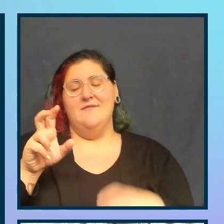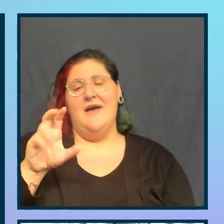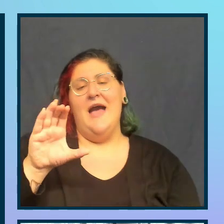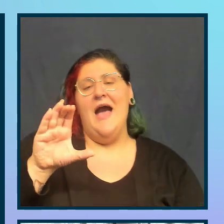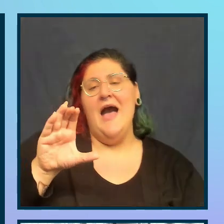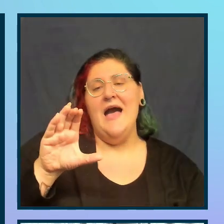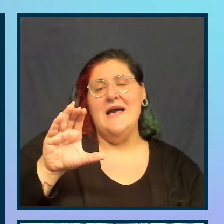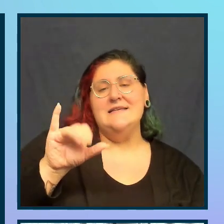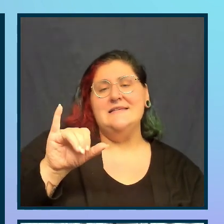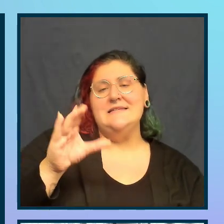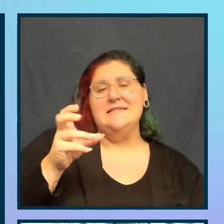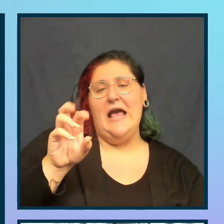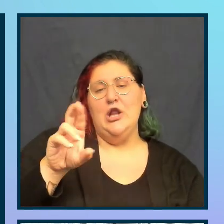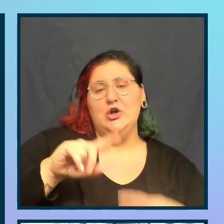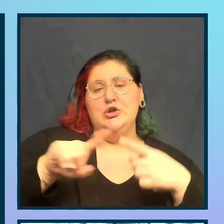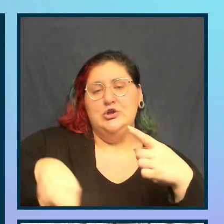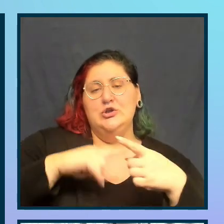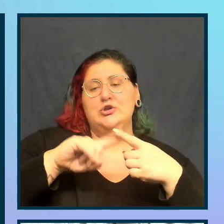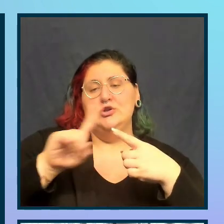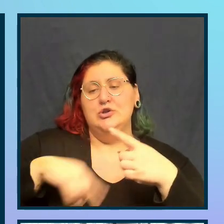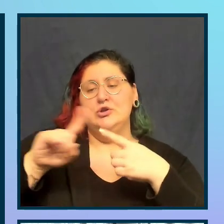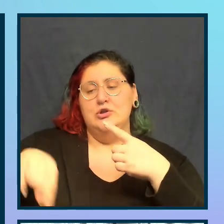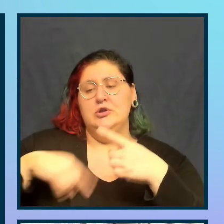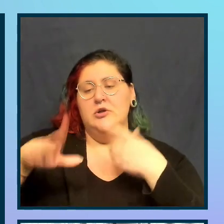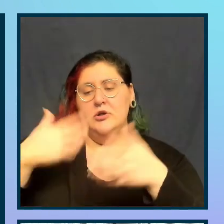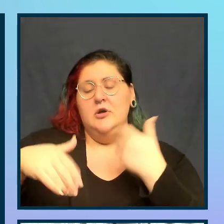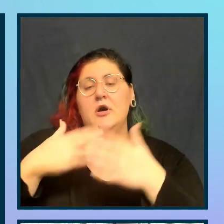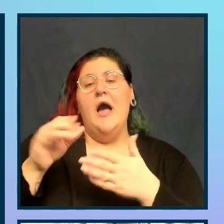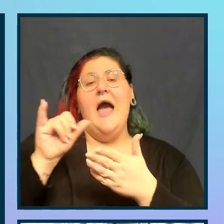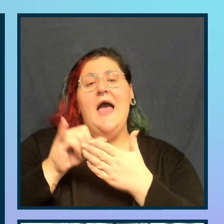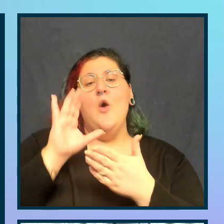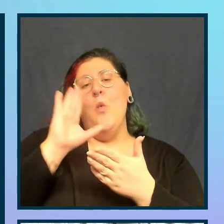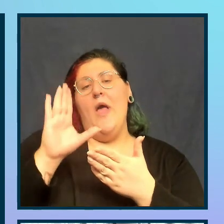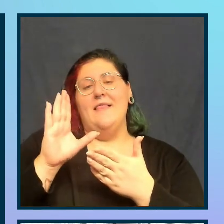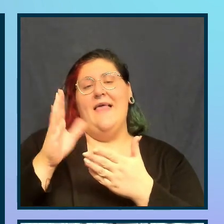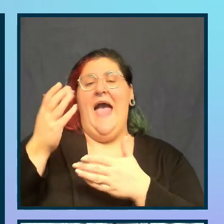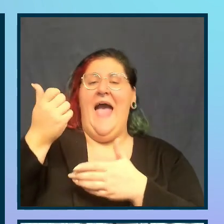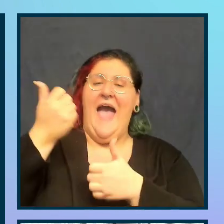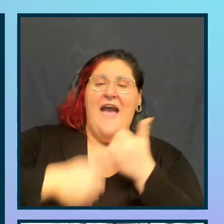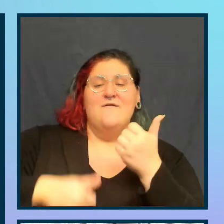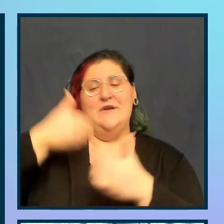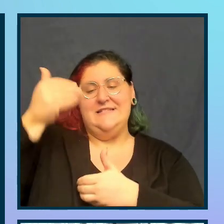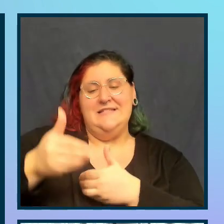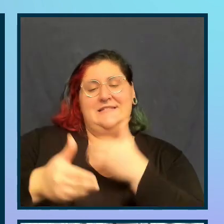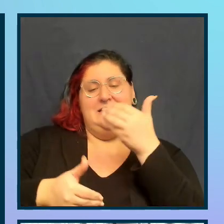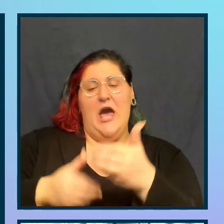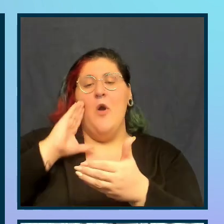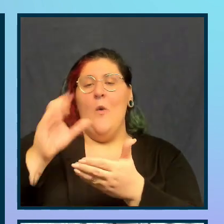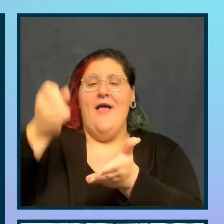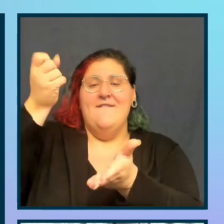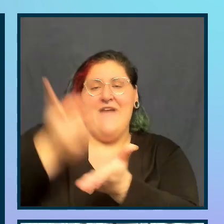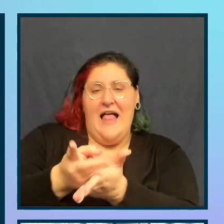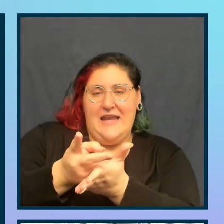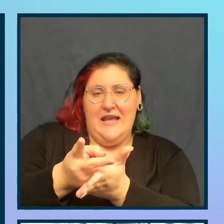validate specifics about those interactive elements. So it's going to ask us questions about the accessible name, the role, and the state.